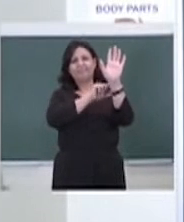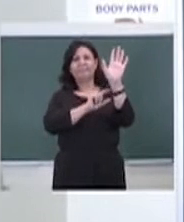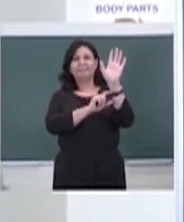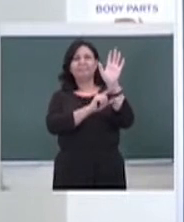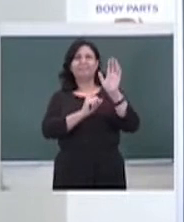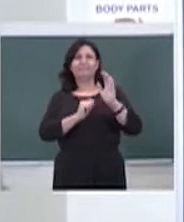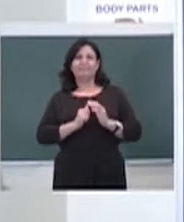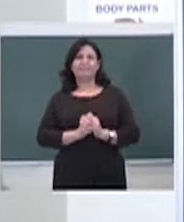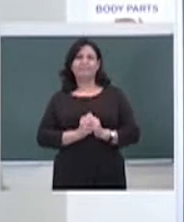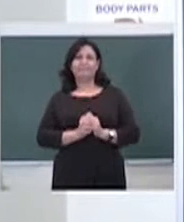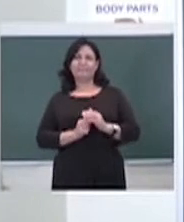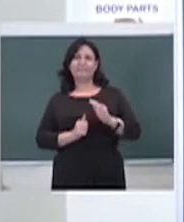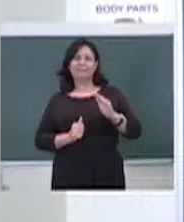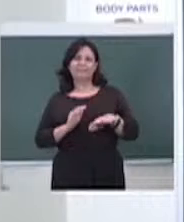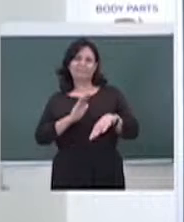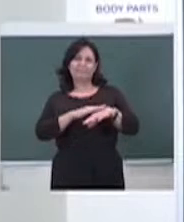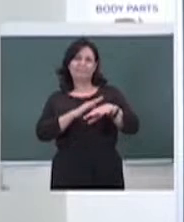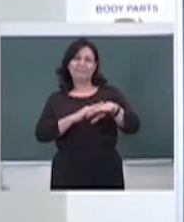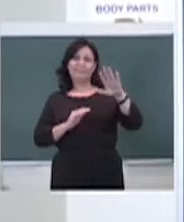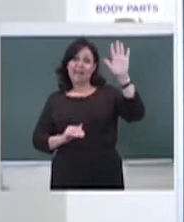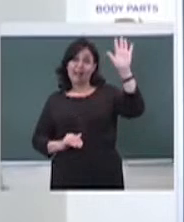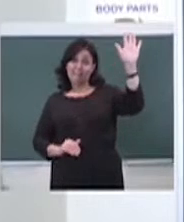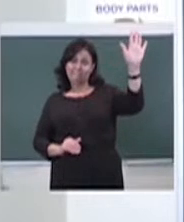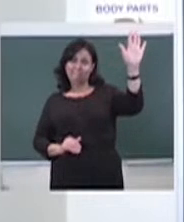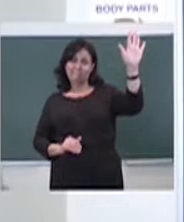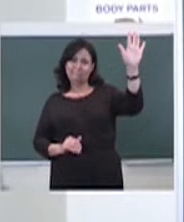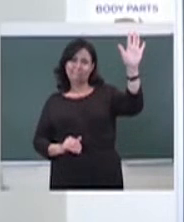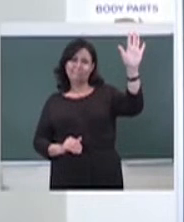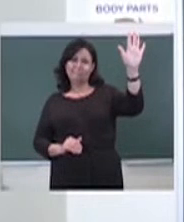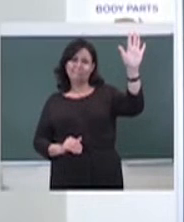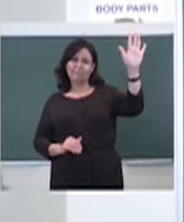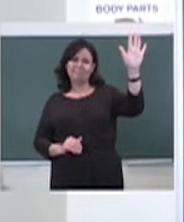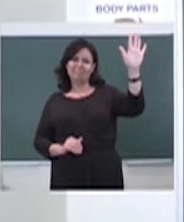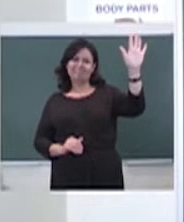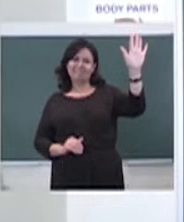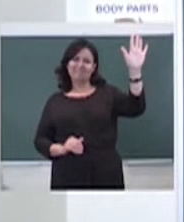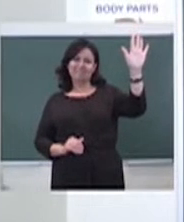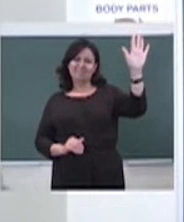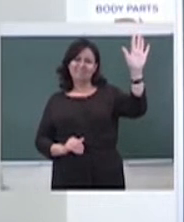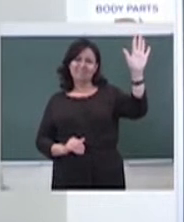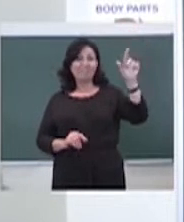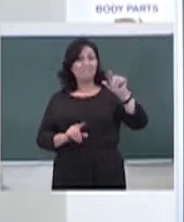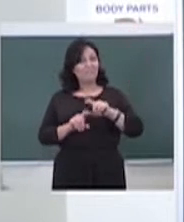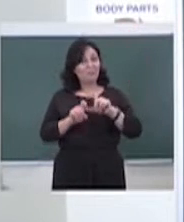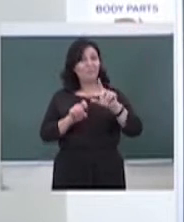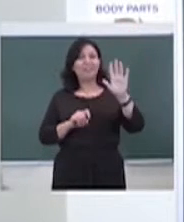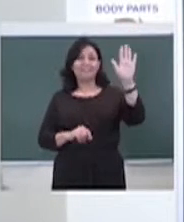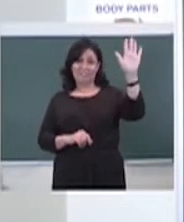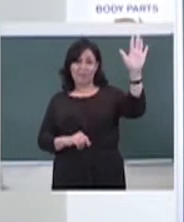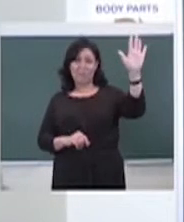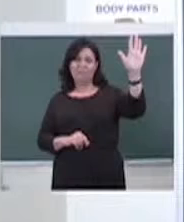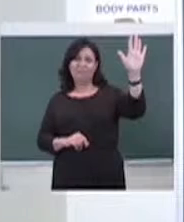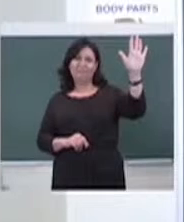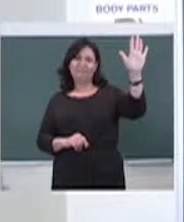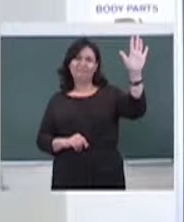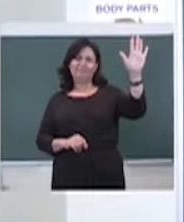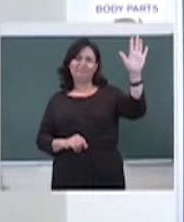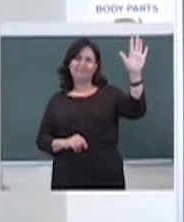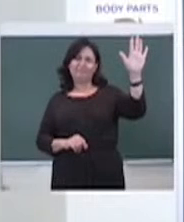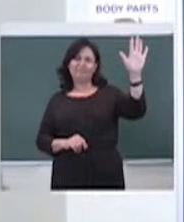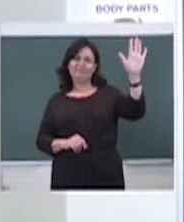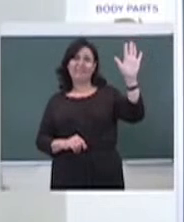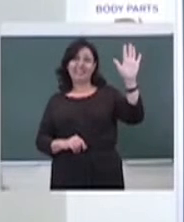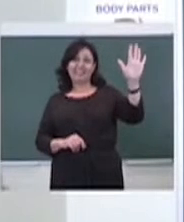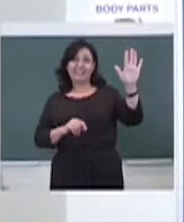Up. Yes. I hope you're also following at home. Now this hand becomes